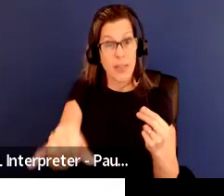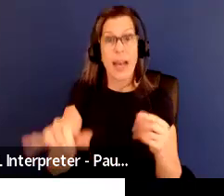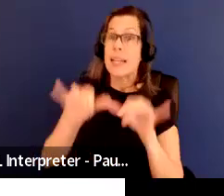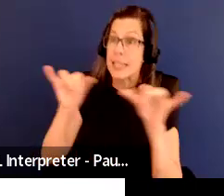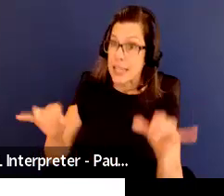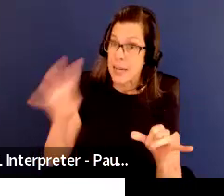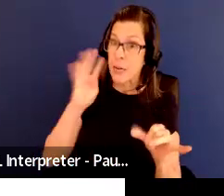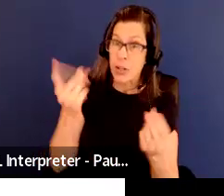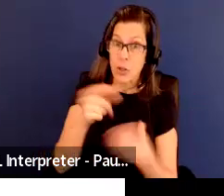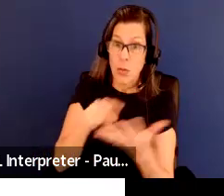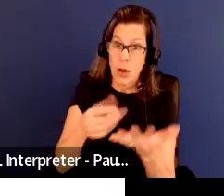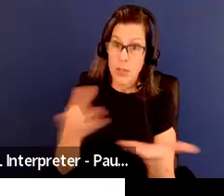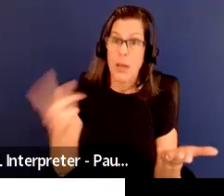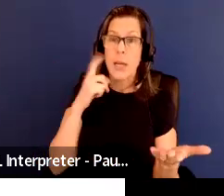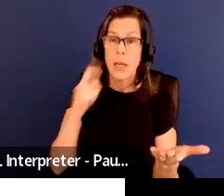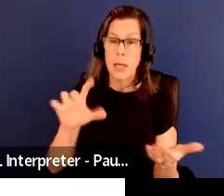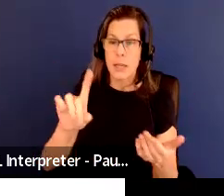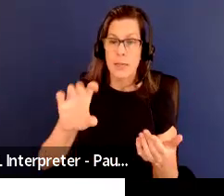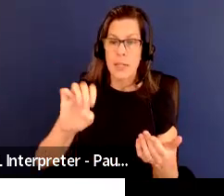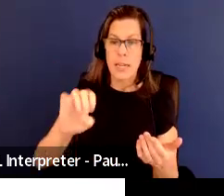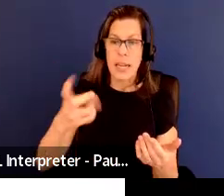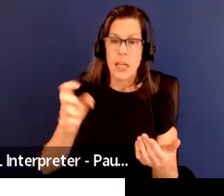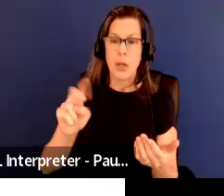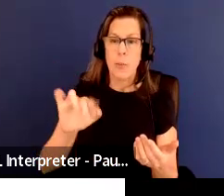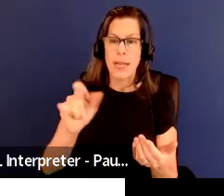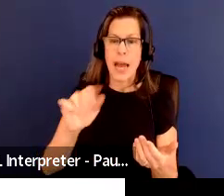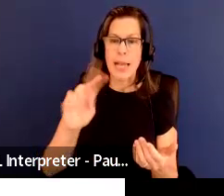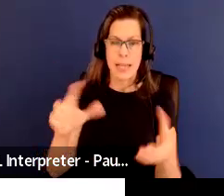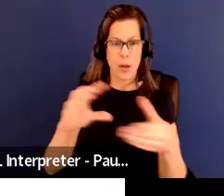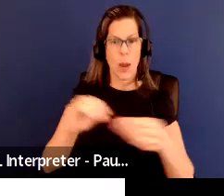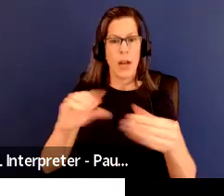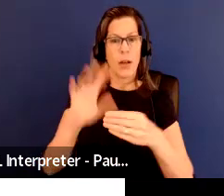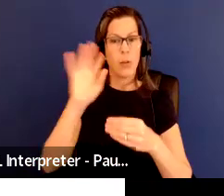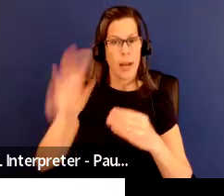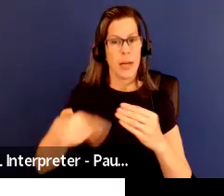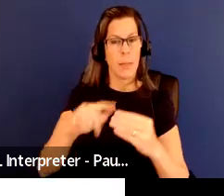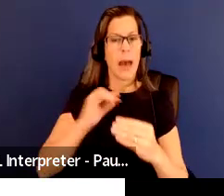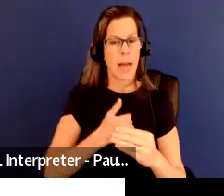things because of the dehumanizing rhetoric and narratives that have been created about our community.